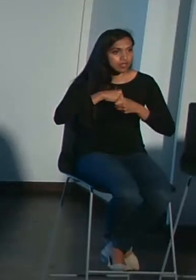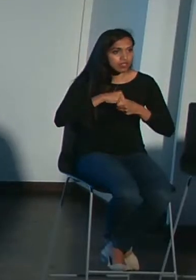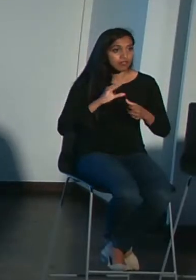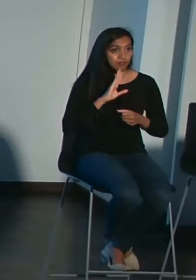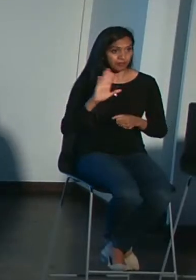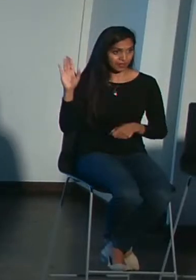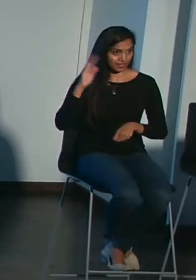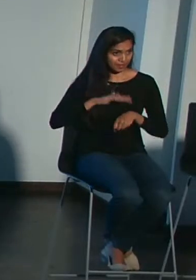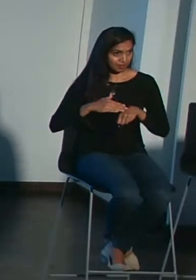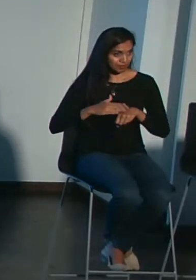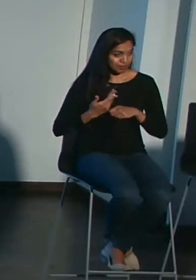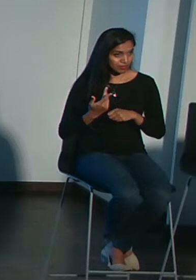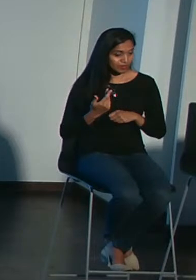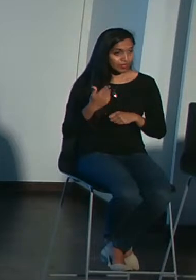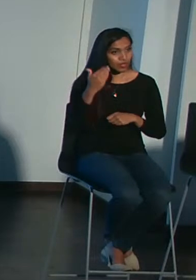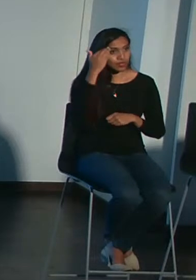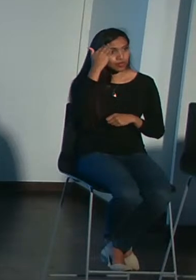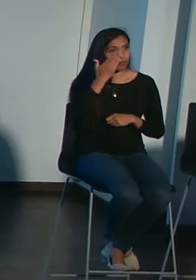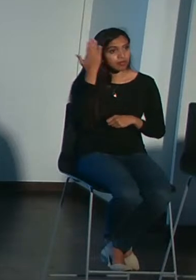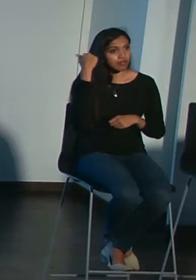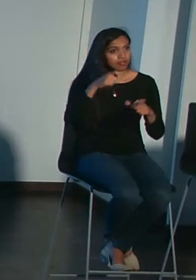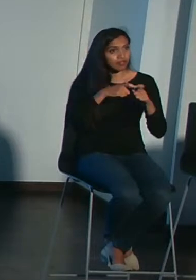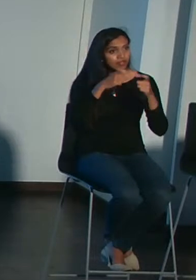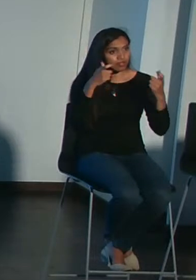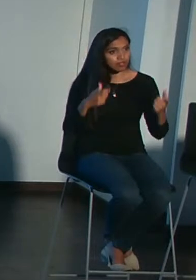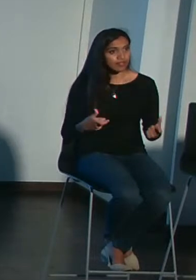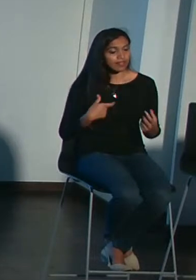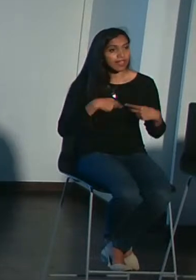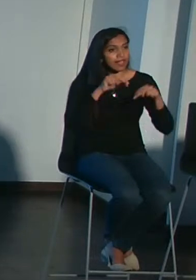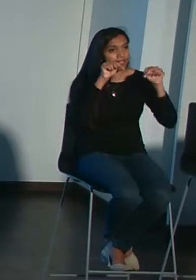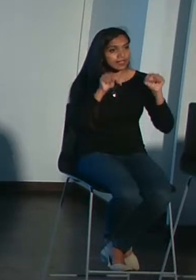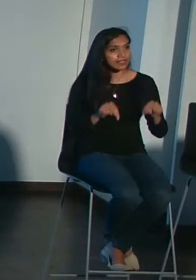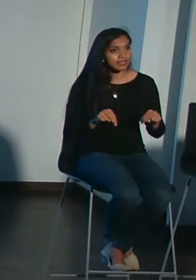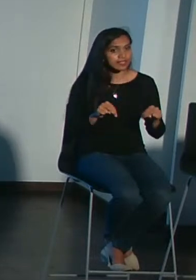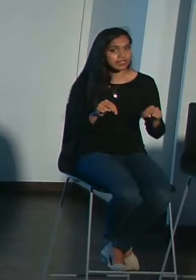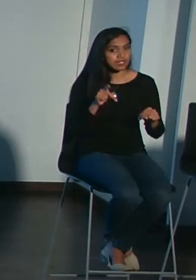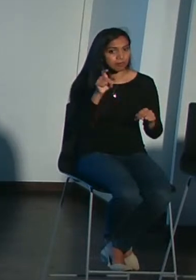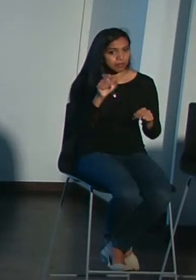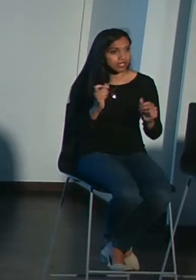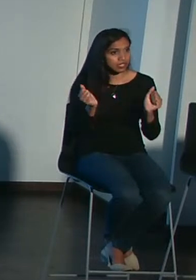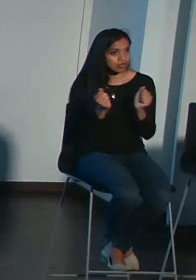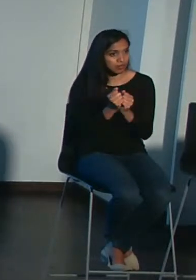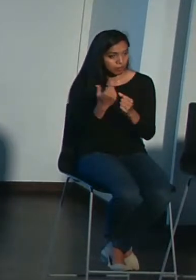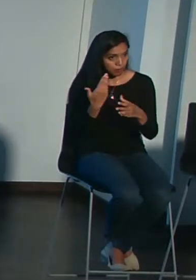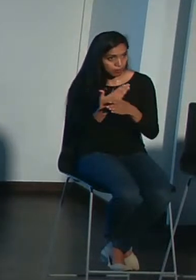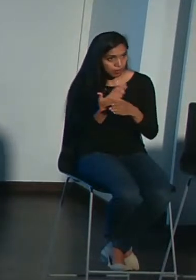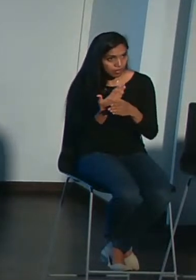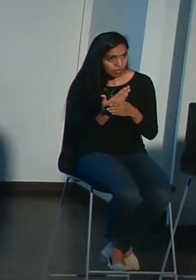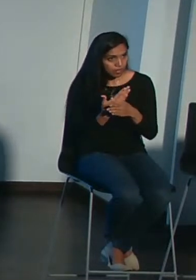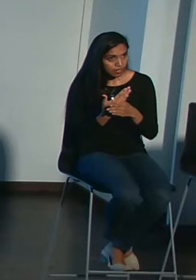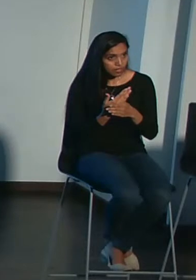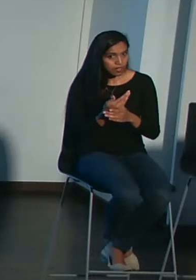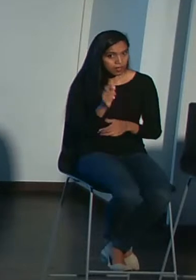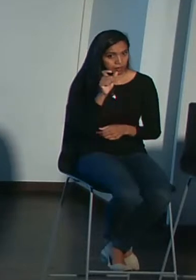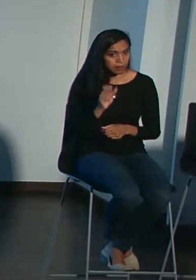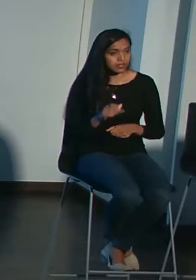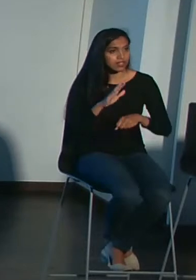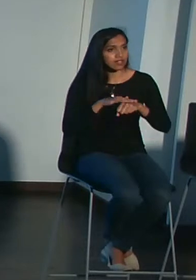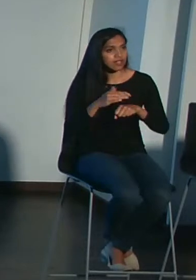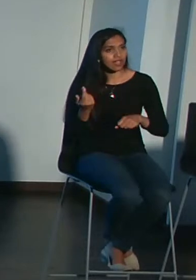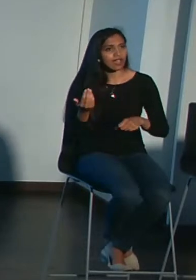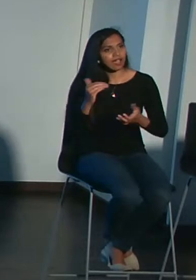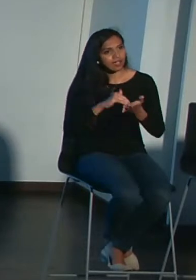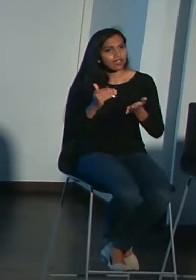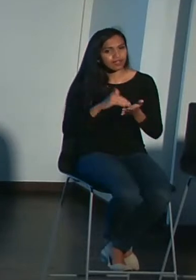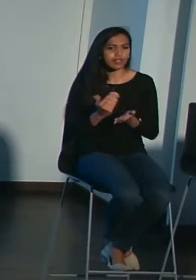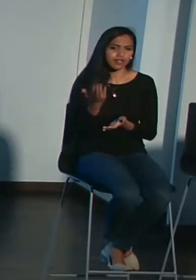from institutions who invited me to work with them, um, that they kept calling me back in